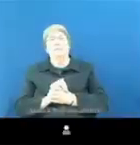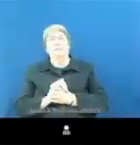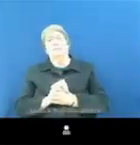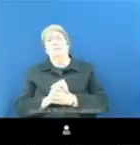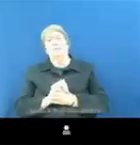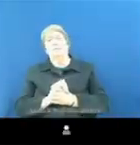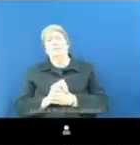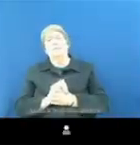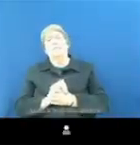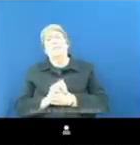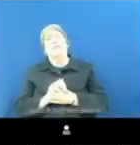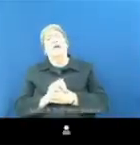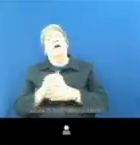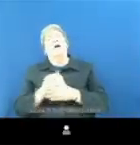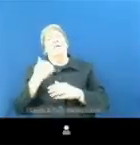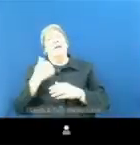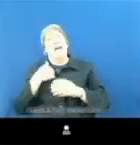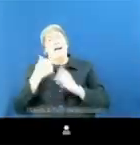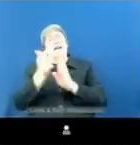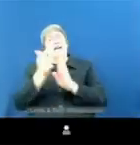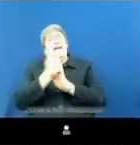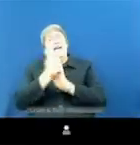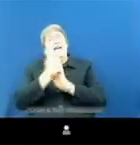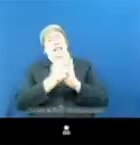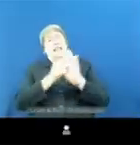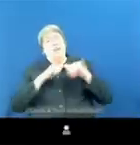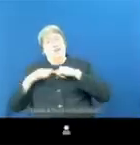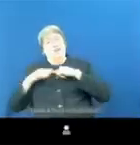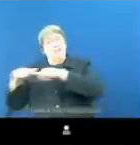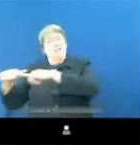There is a legal standard of a reasonably